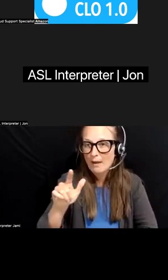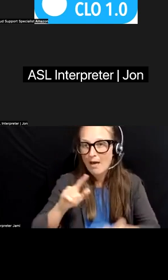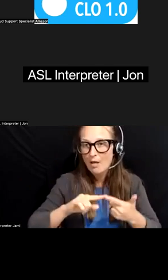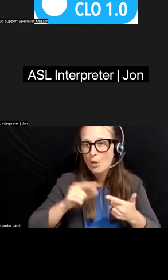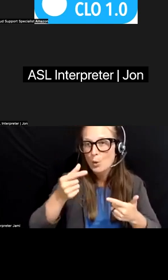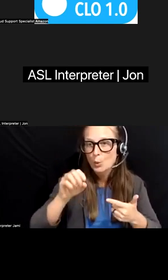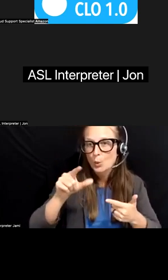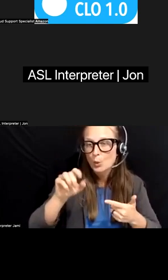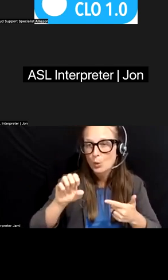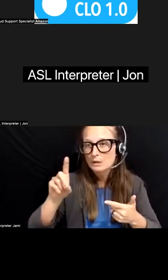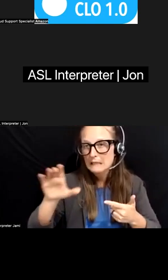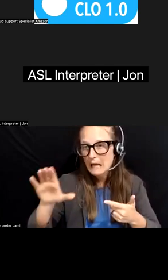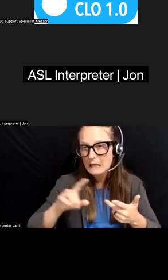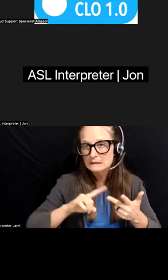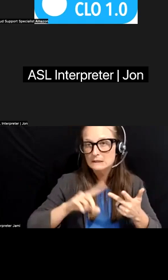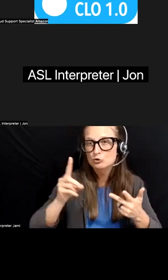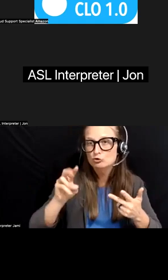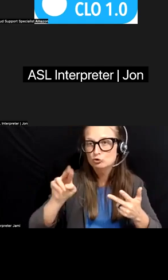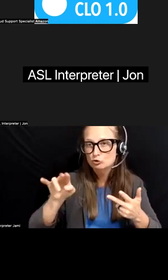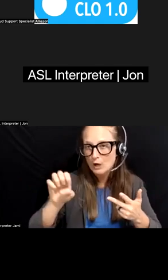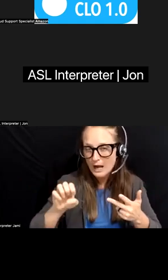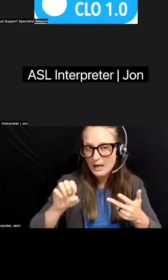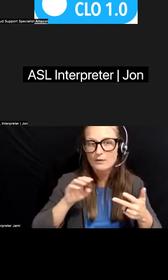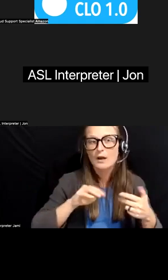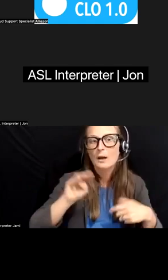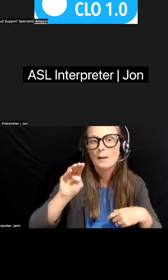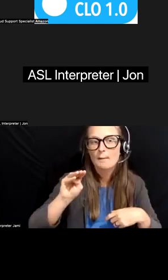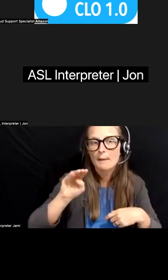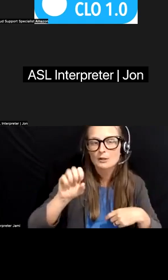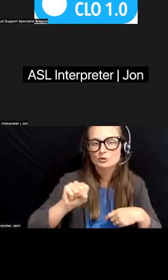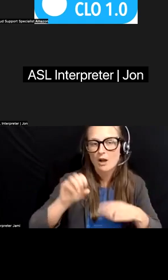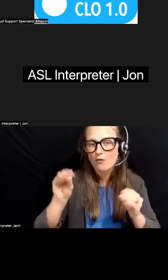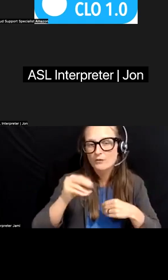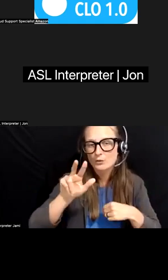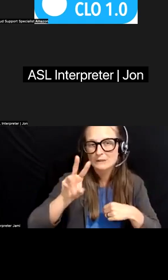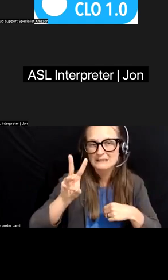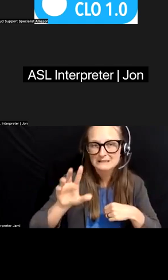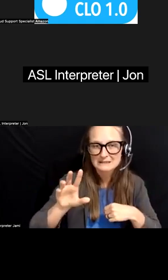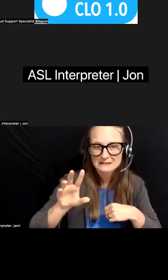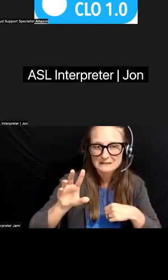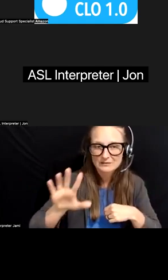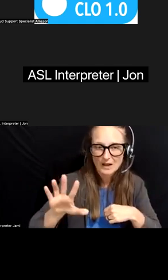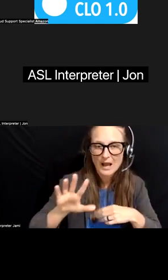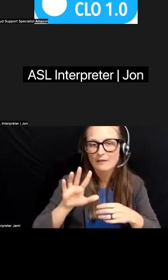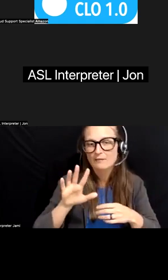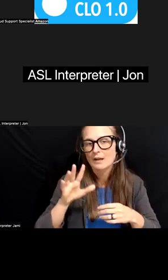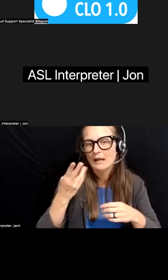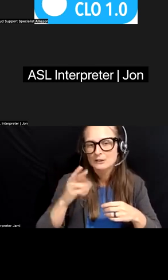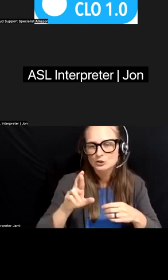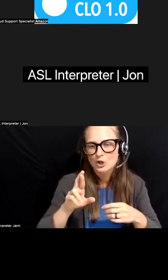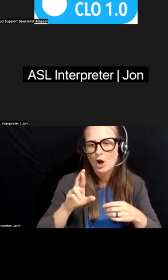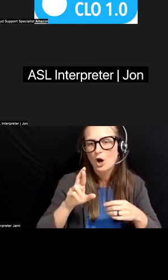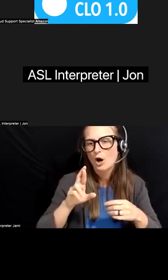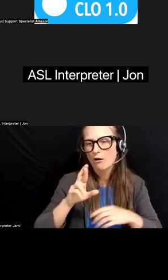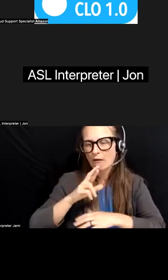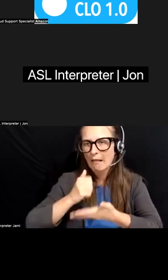Docs, and Google Drive, Google Docs, Microsoft Office 365, HR and help desk Salesforce, solutions, all these are and common customer relationship